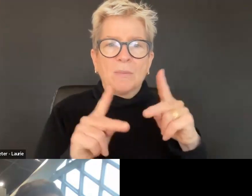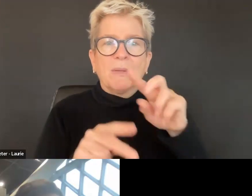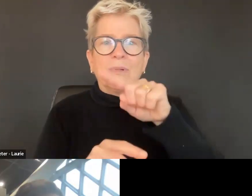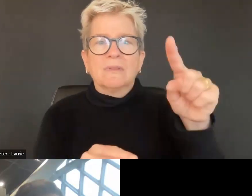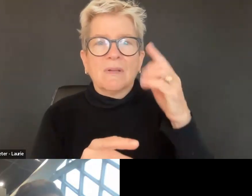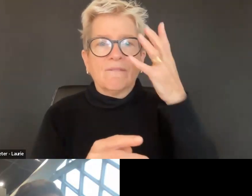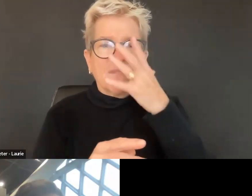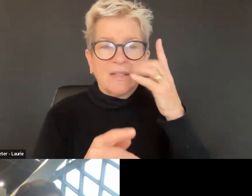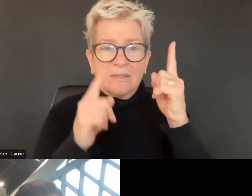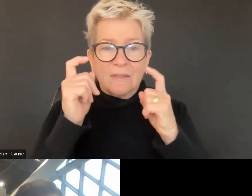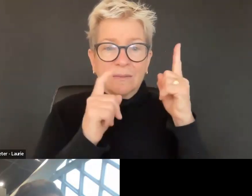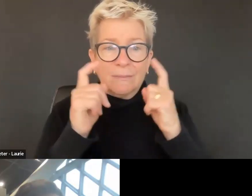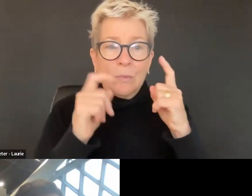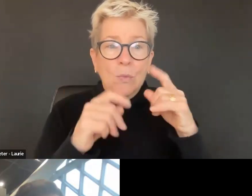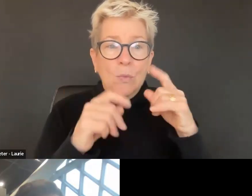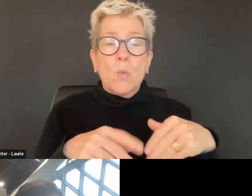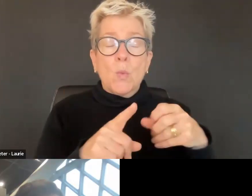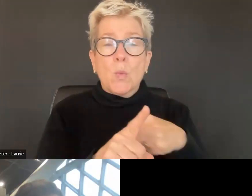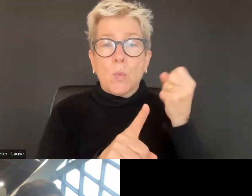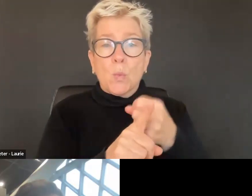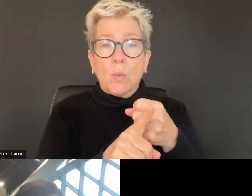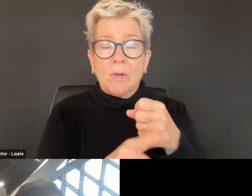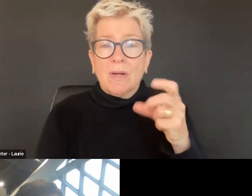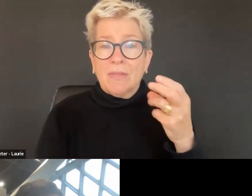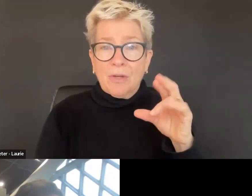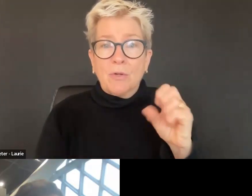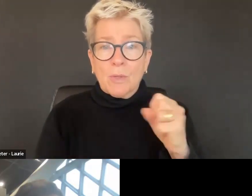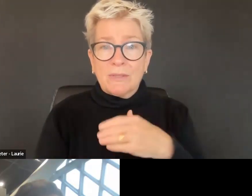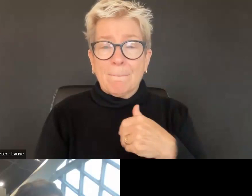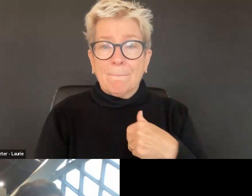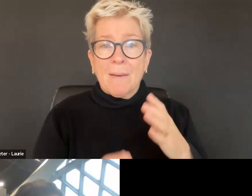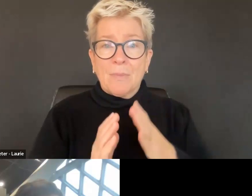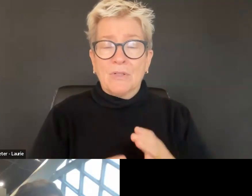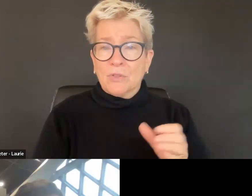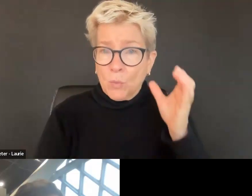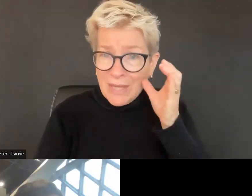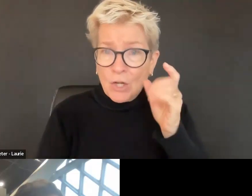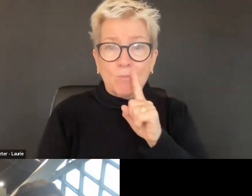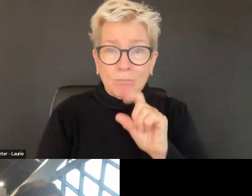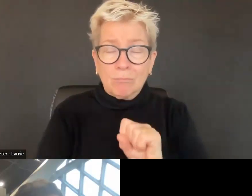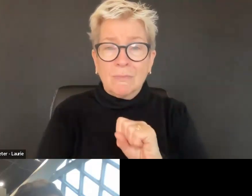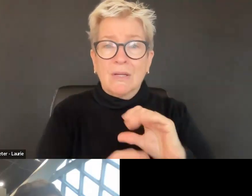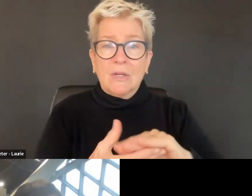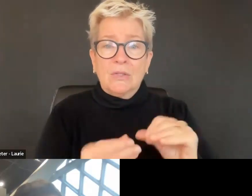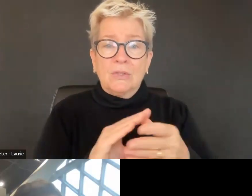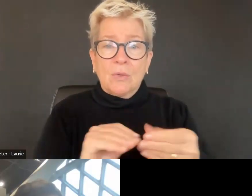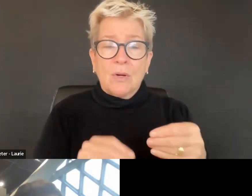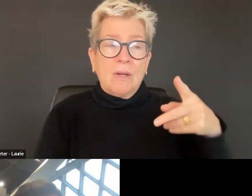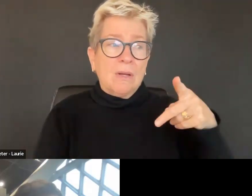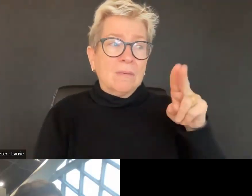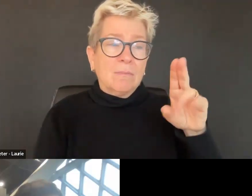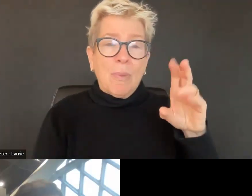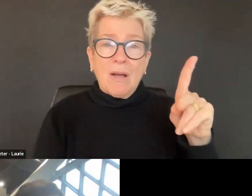clearly affecting your fellow CRIS committee members to hear the actual stories. Puck, you've been a voice this whole time